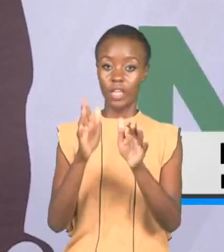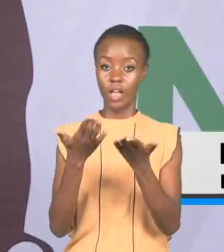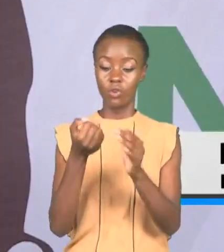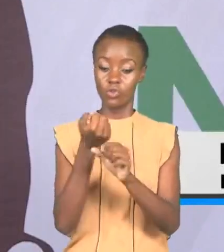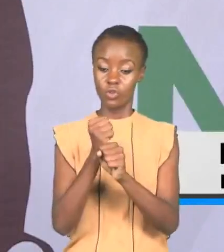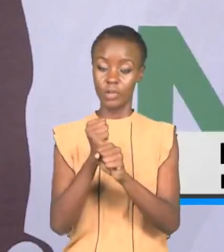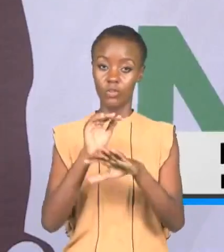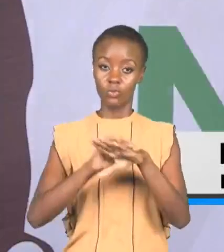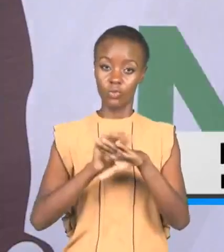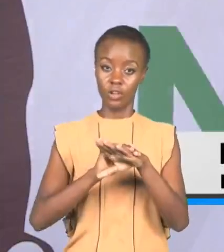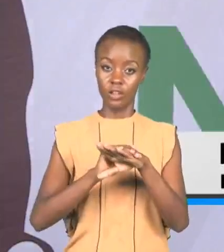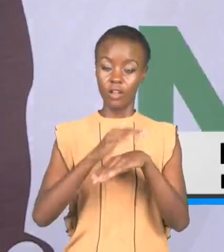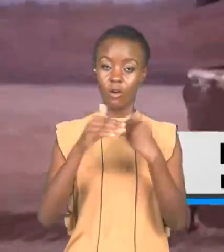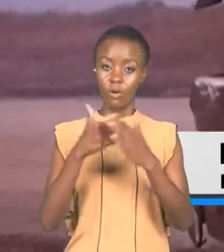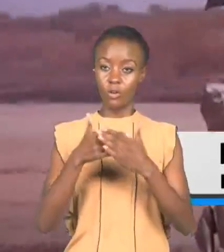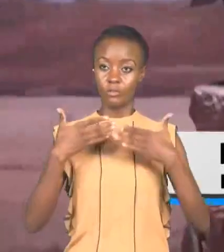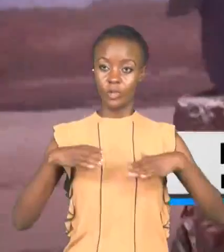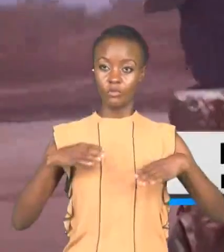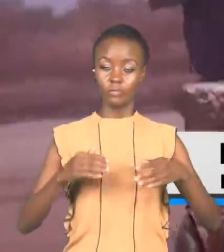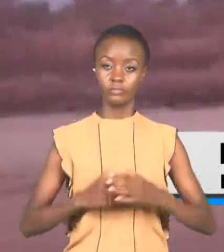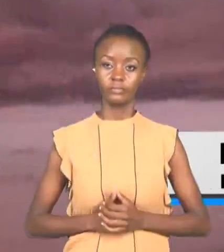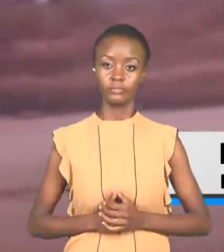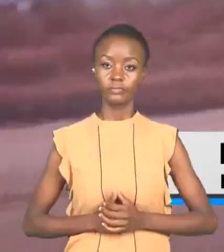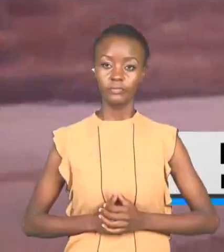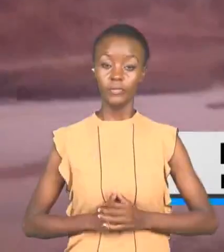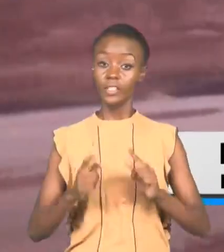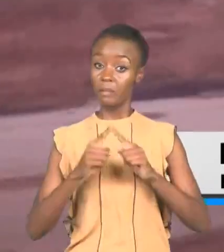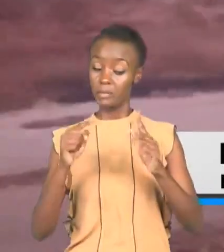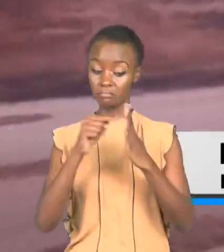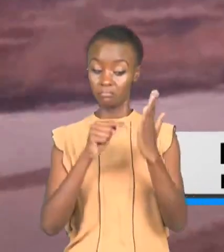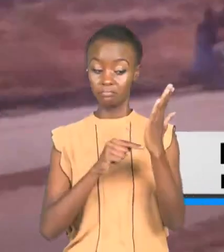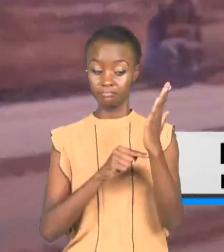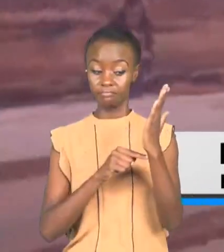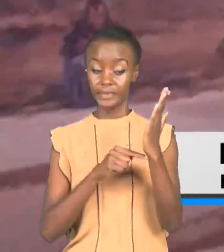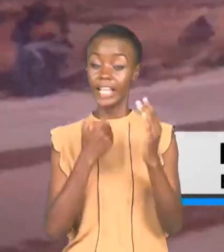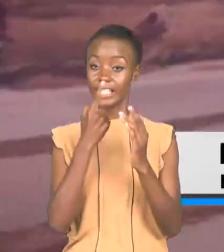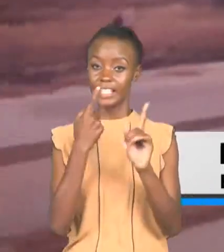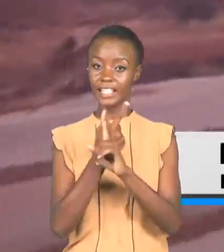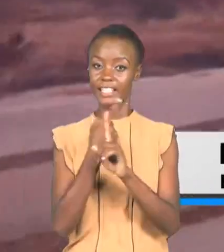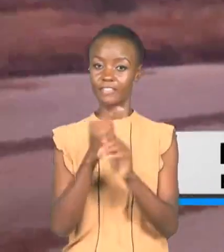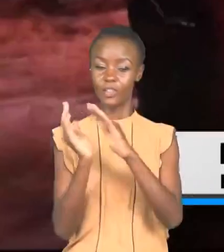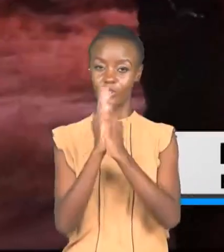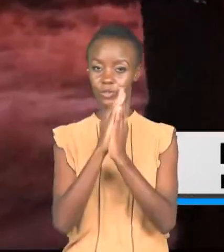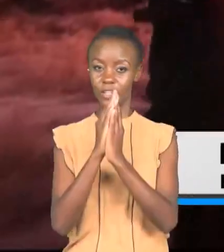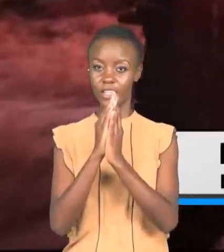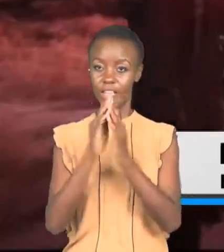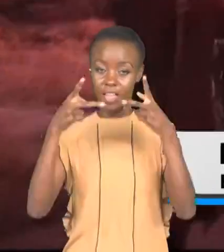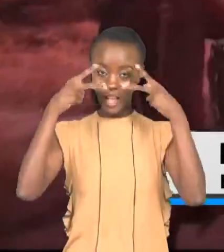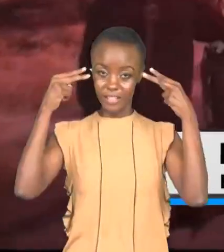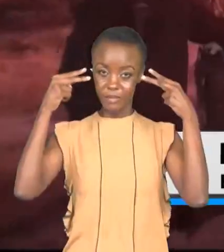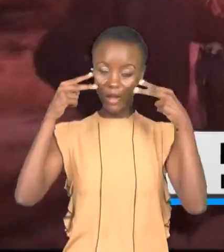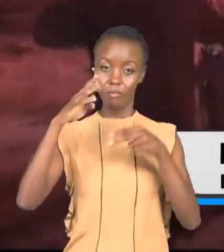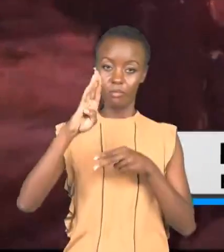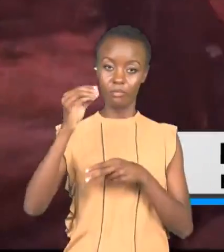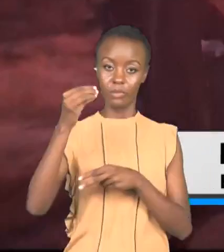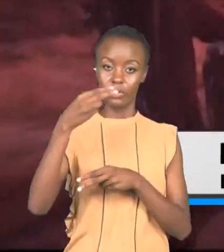do good for the common man. But his track record tells a different story. Boko Haram, after having been